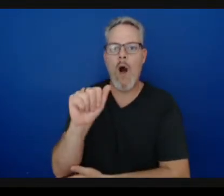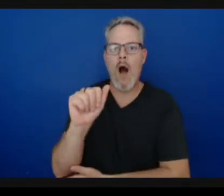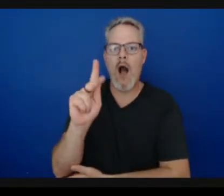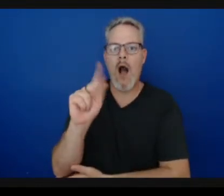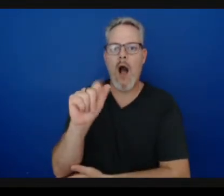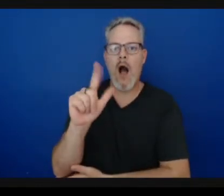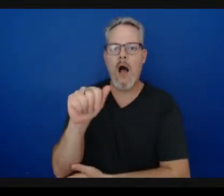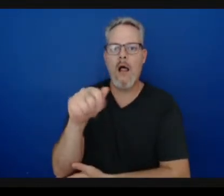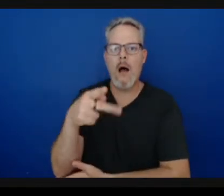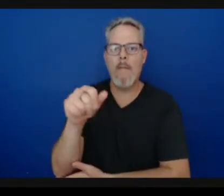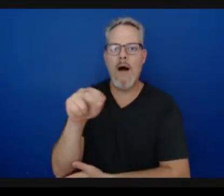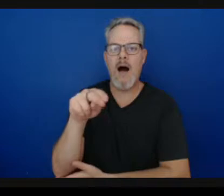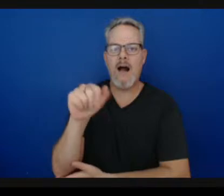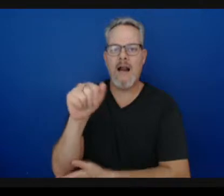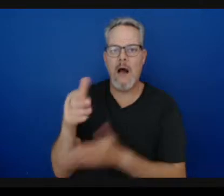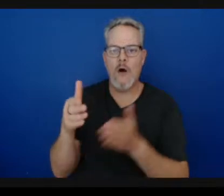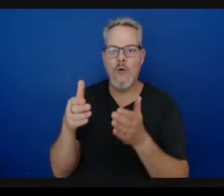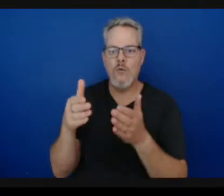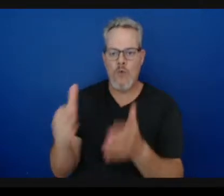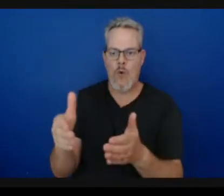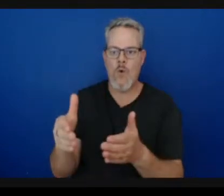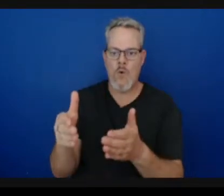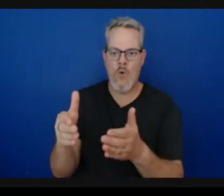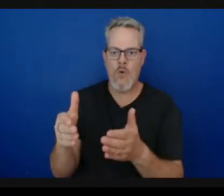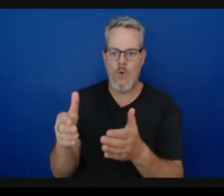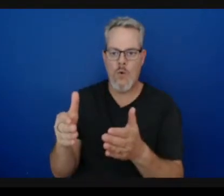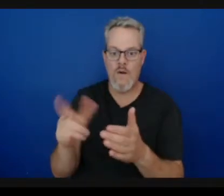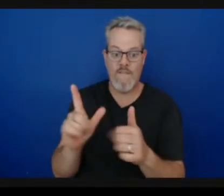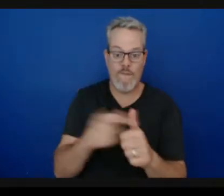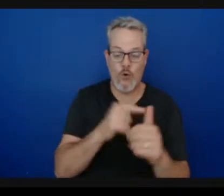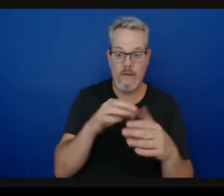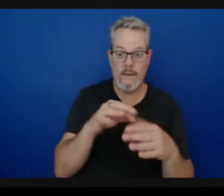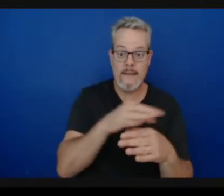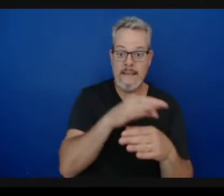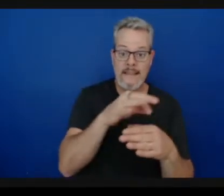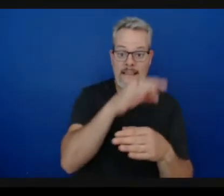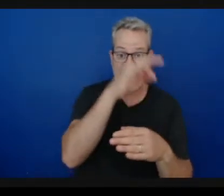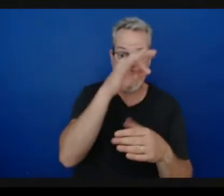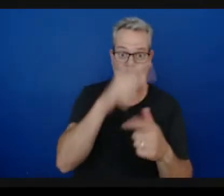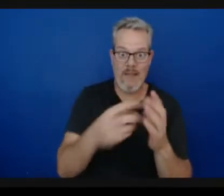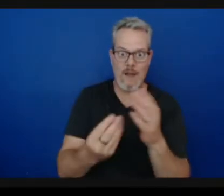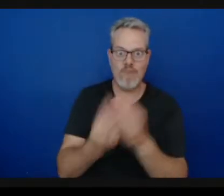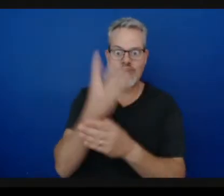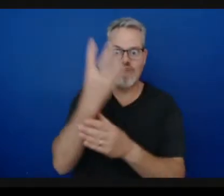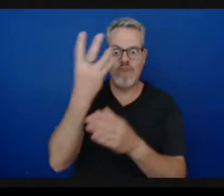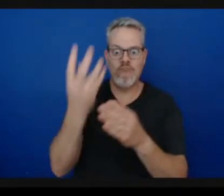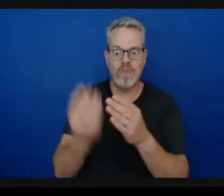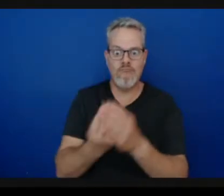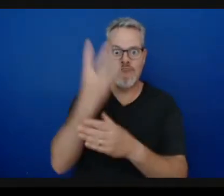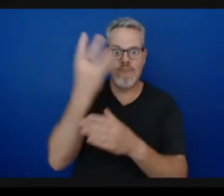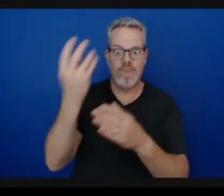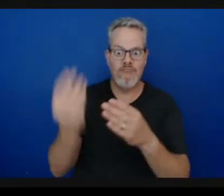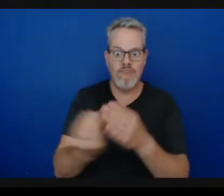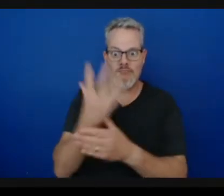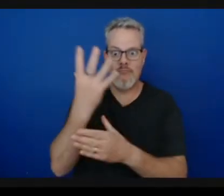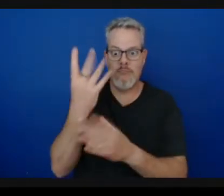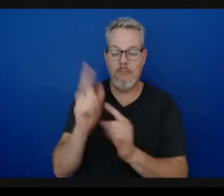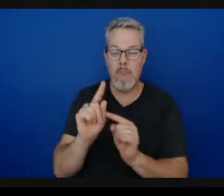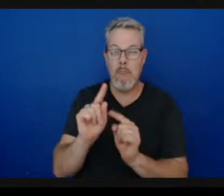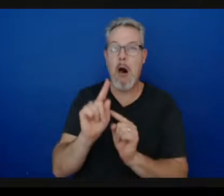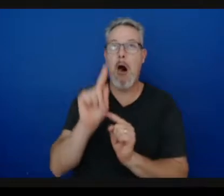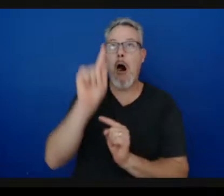steaming first, and then lava, and fountain, and a spatter cone that ended up being 30 feet